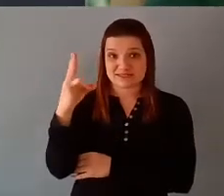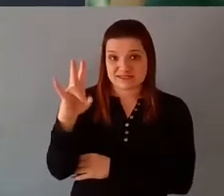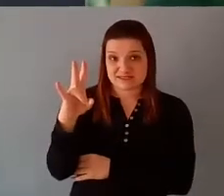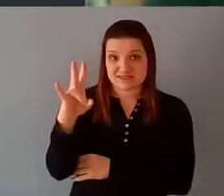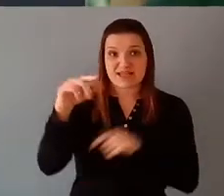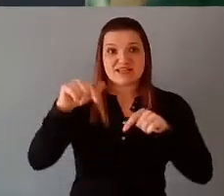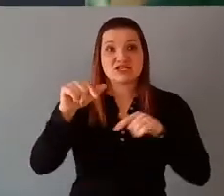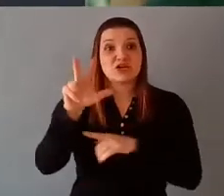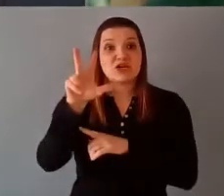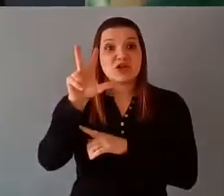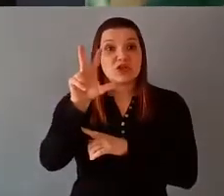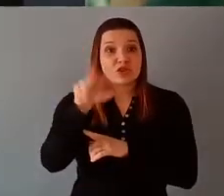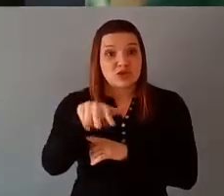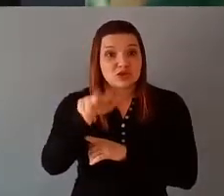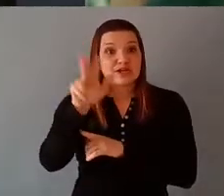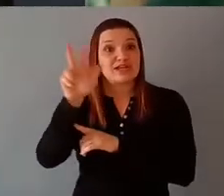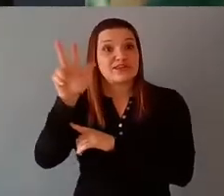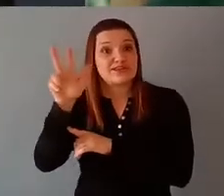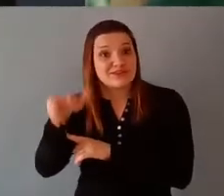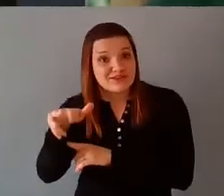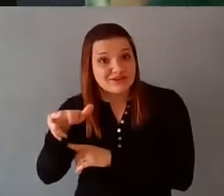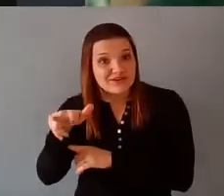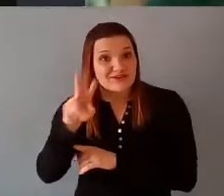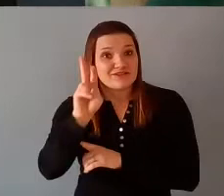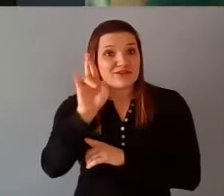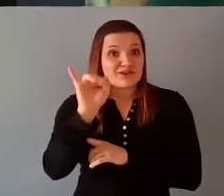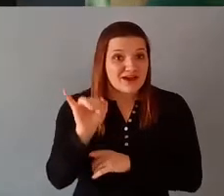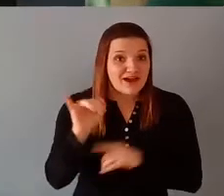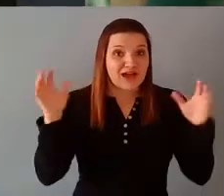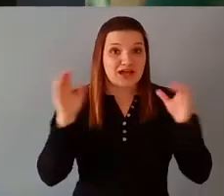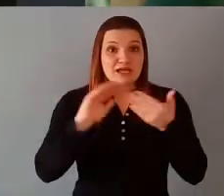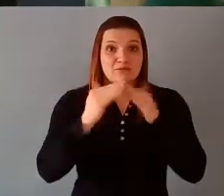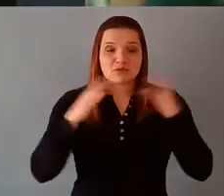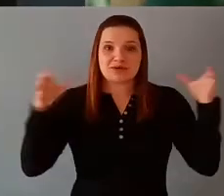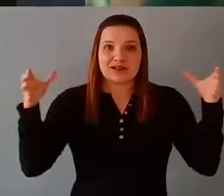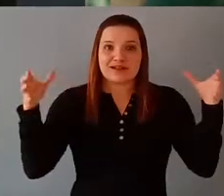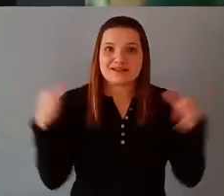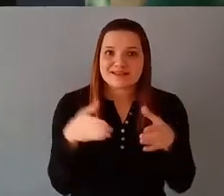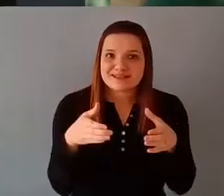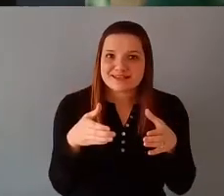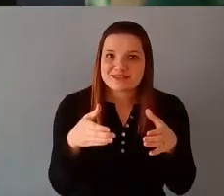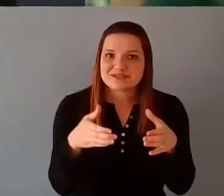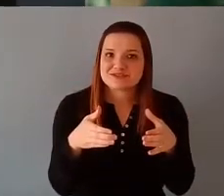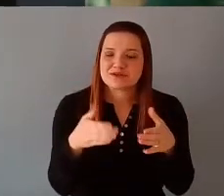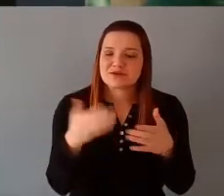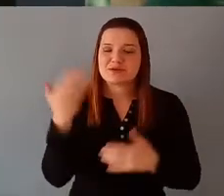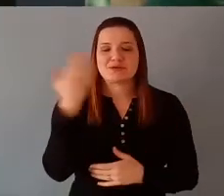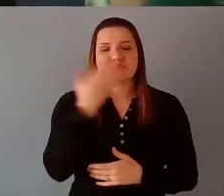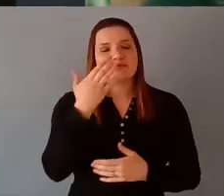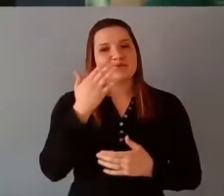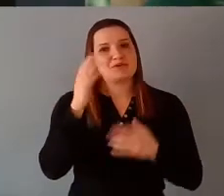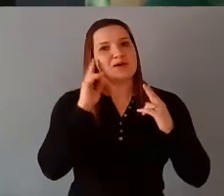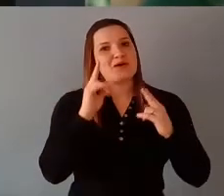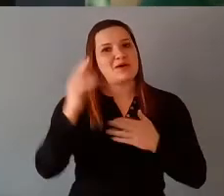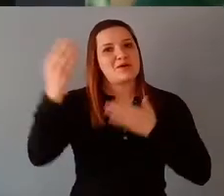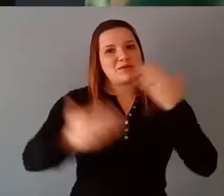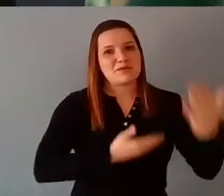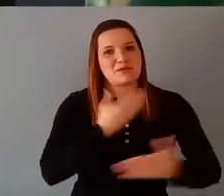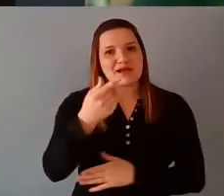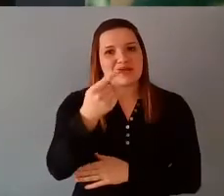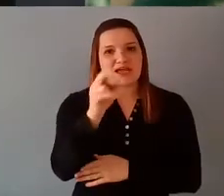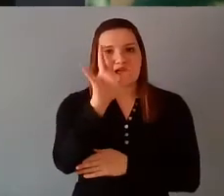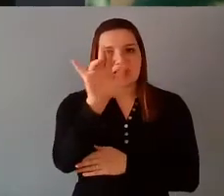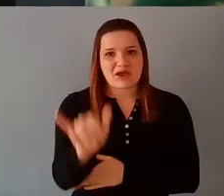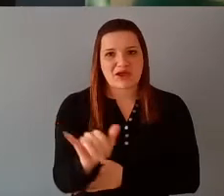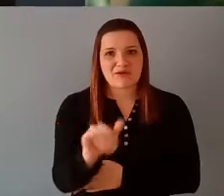our 33rd virtual community huddle. And so it's always an honor to welcome Gary Herbst, our CEO. And